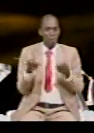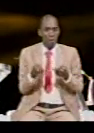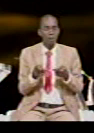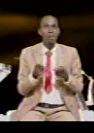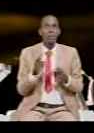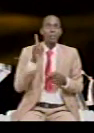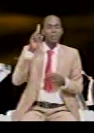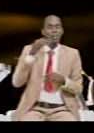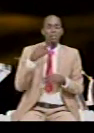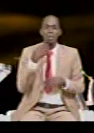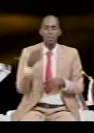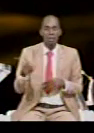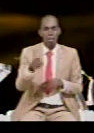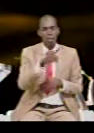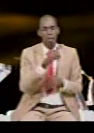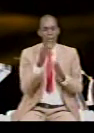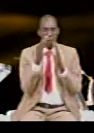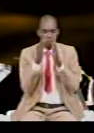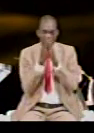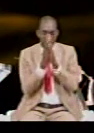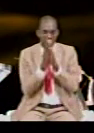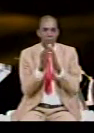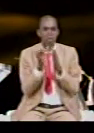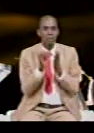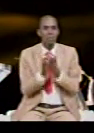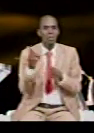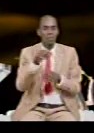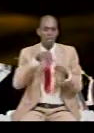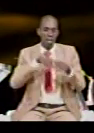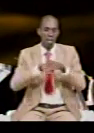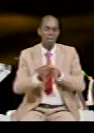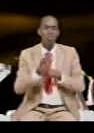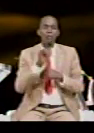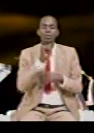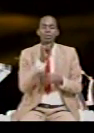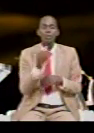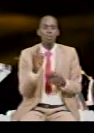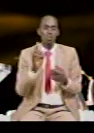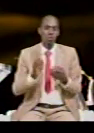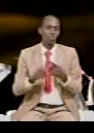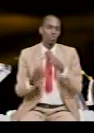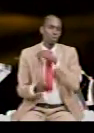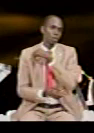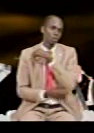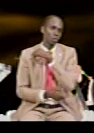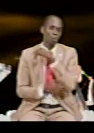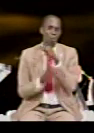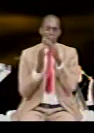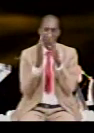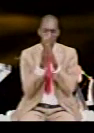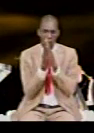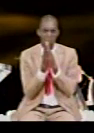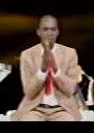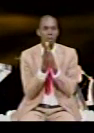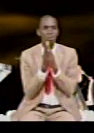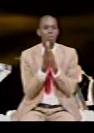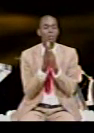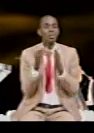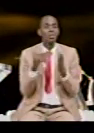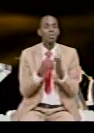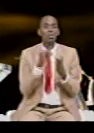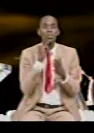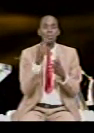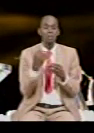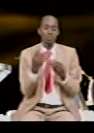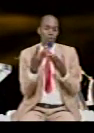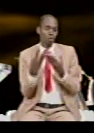them, pray that ye enter not into temptation. Pray is the solution. Is